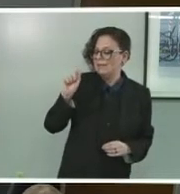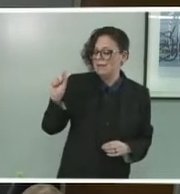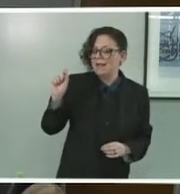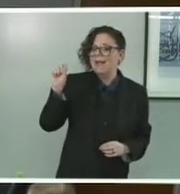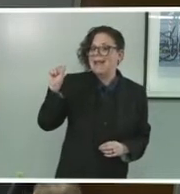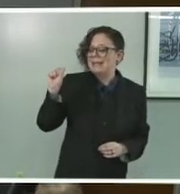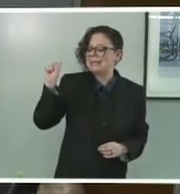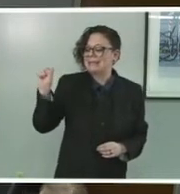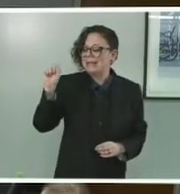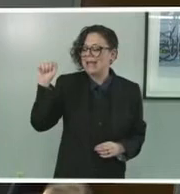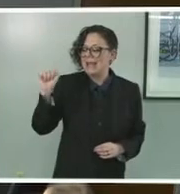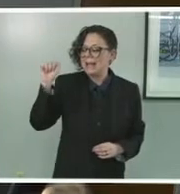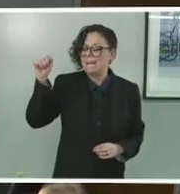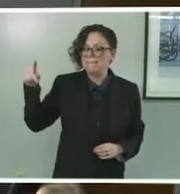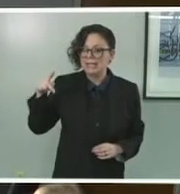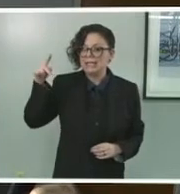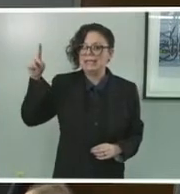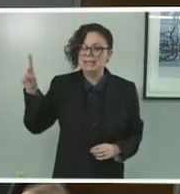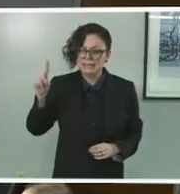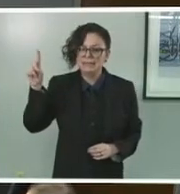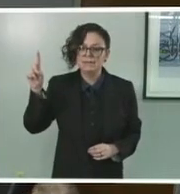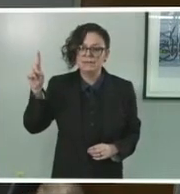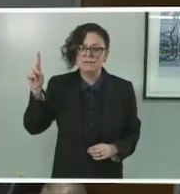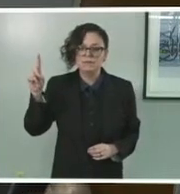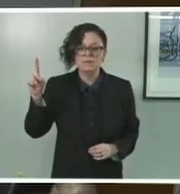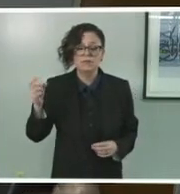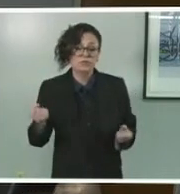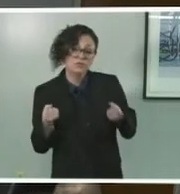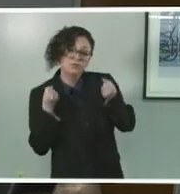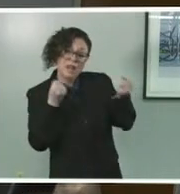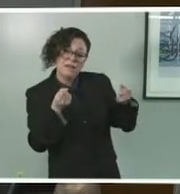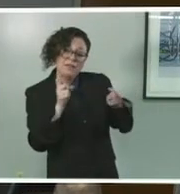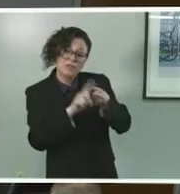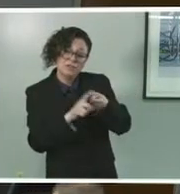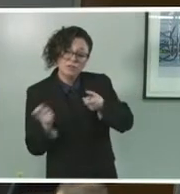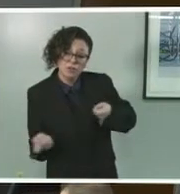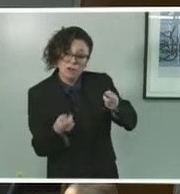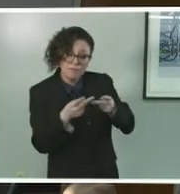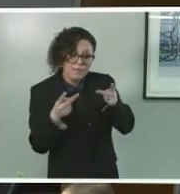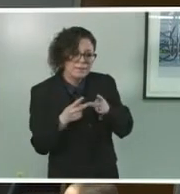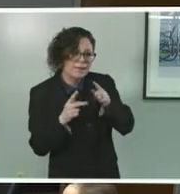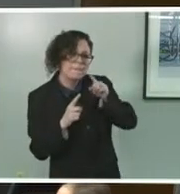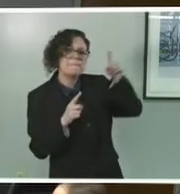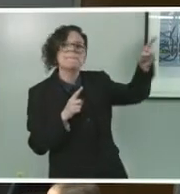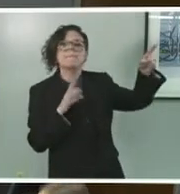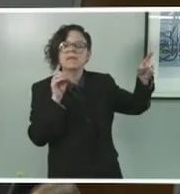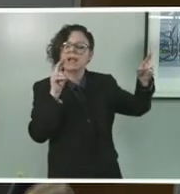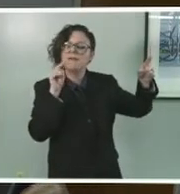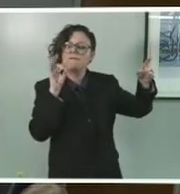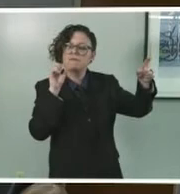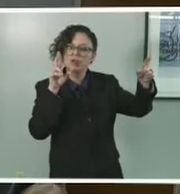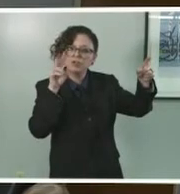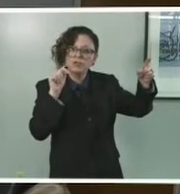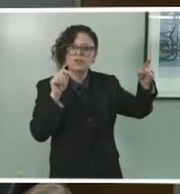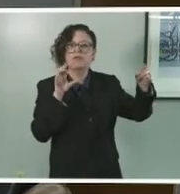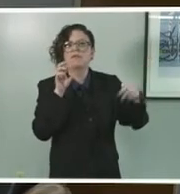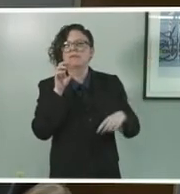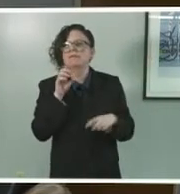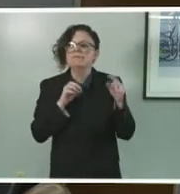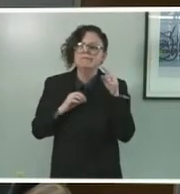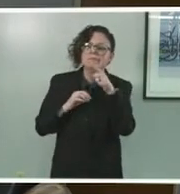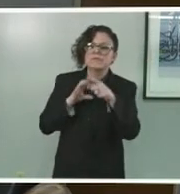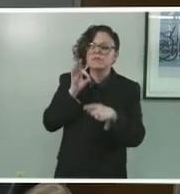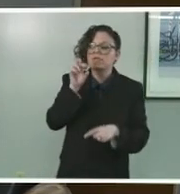course outside of town, like say Comfort or Fredericksburg, is that permitted? Yes. Okay. Yes was the answer.